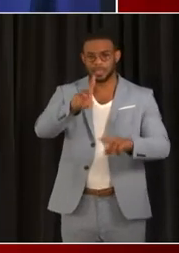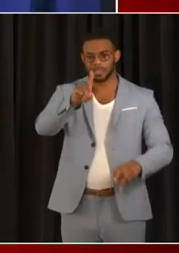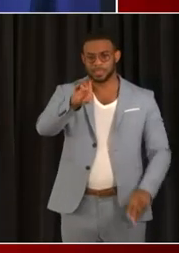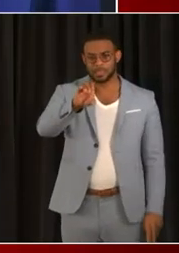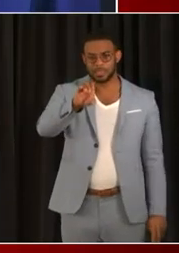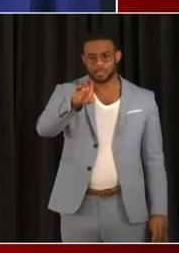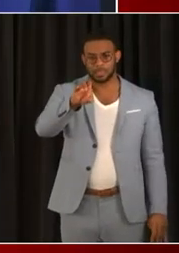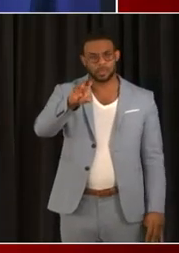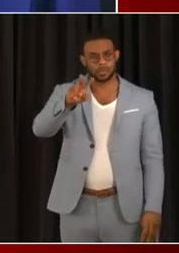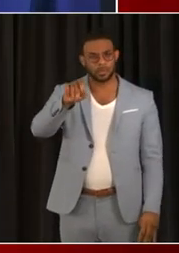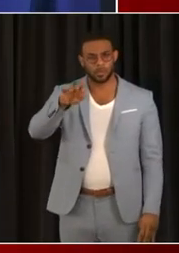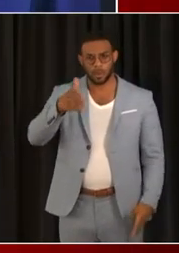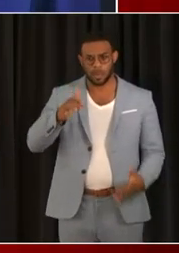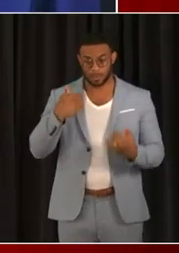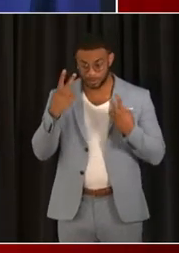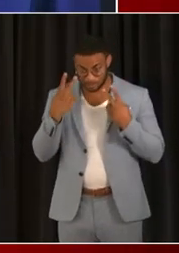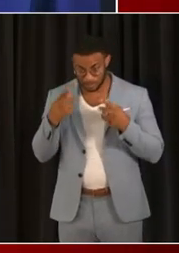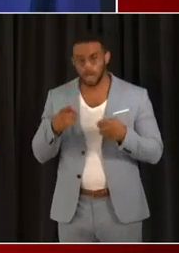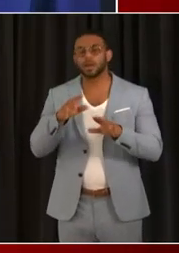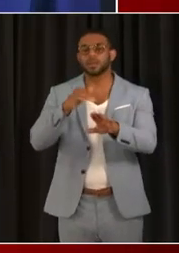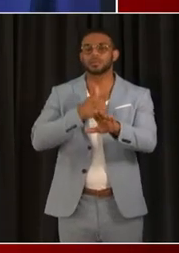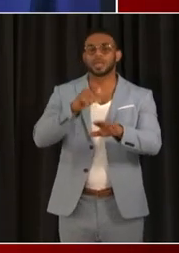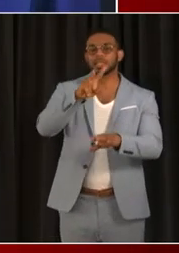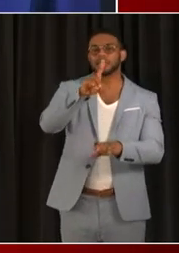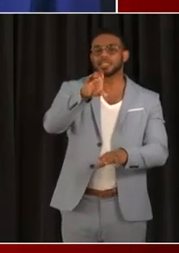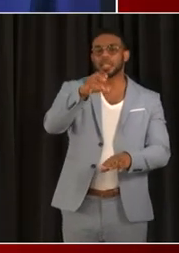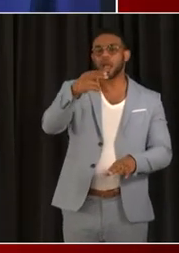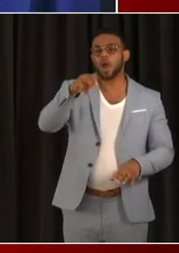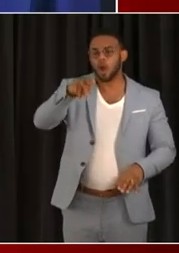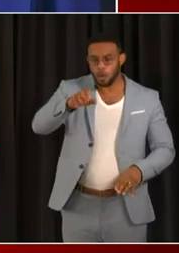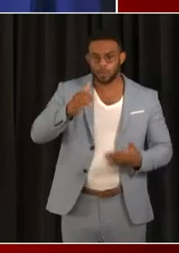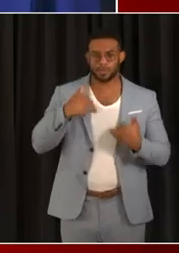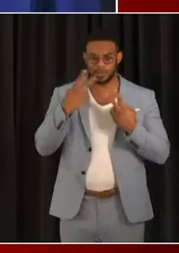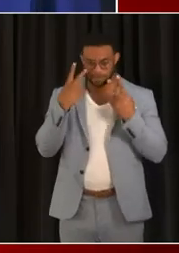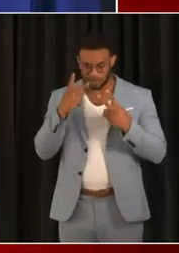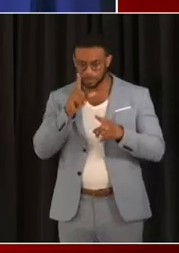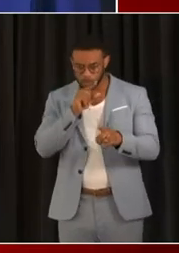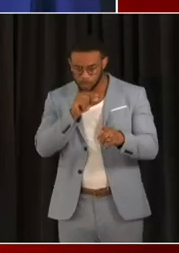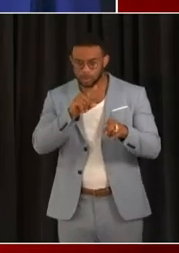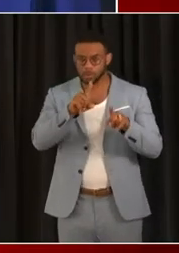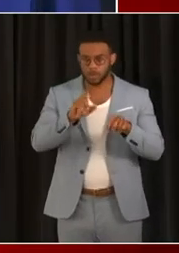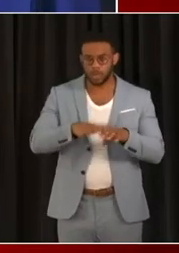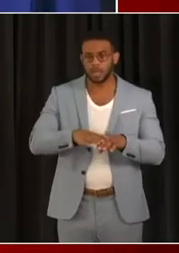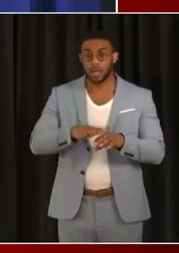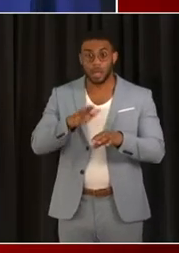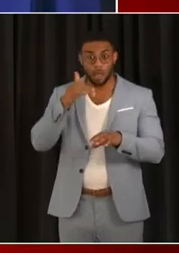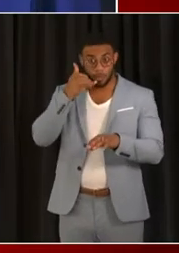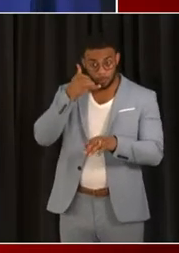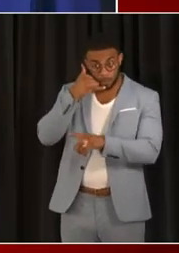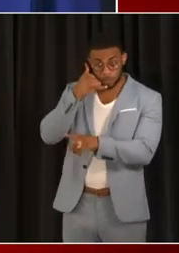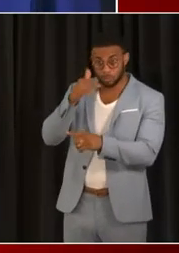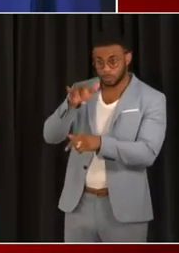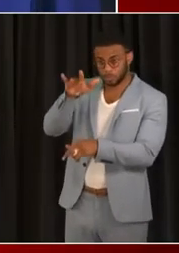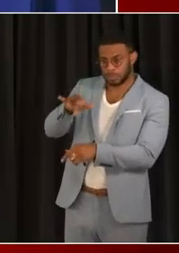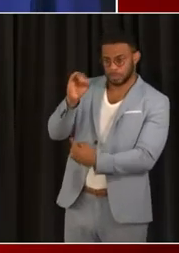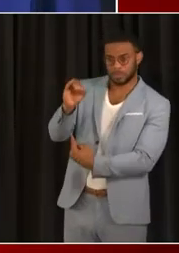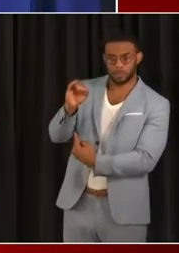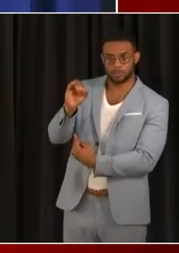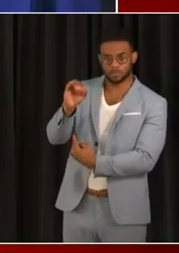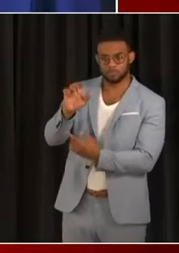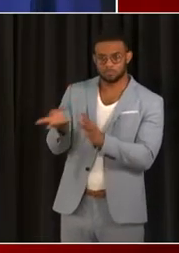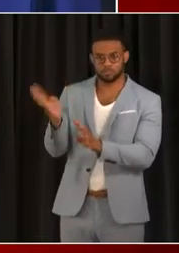hashtag DCHope, it'll allow us to see the questions on Twitter or in the Facebook chat. And then if you're on the phone line, you could